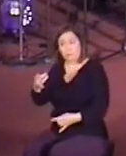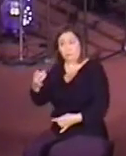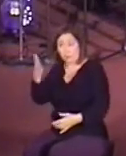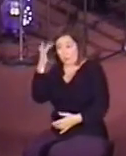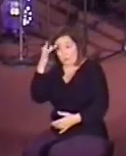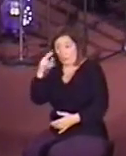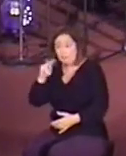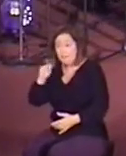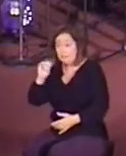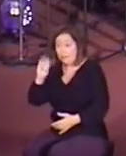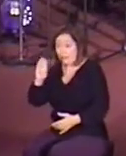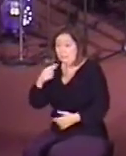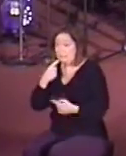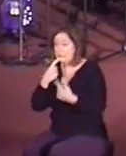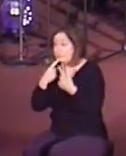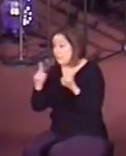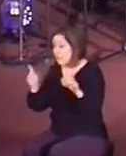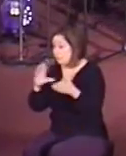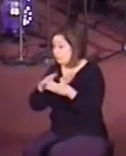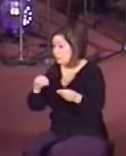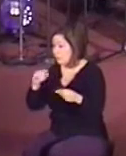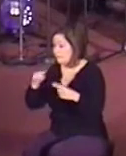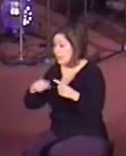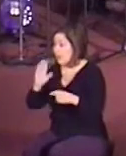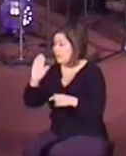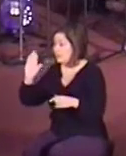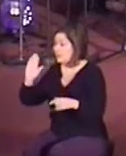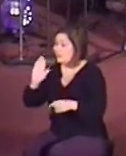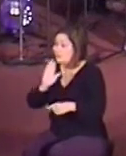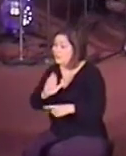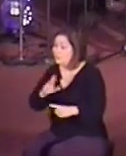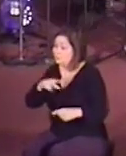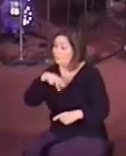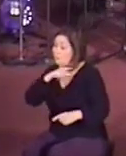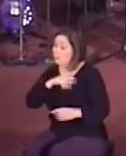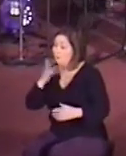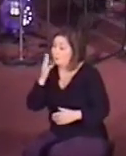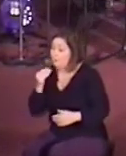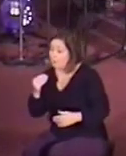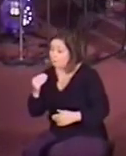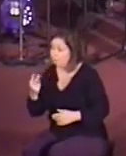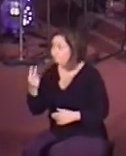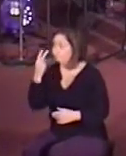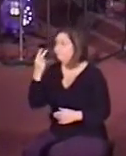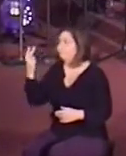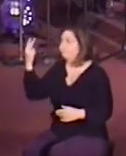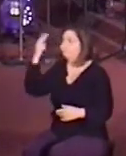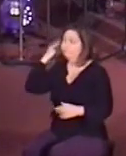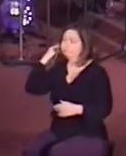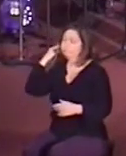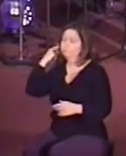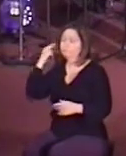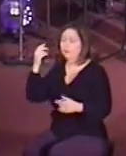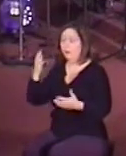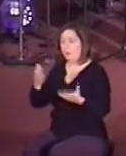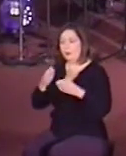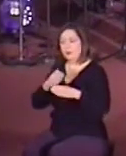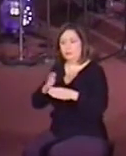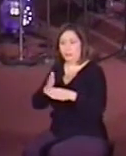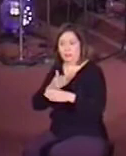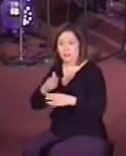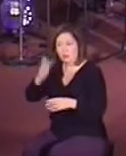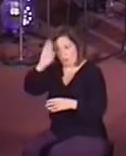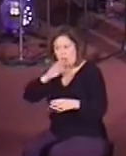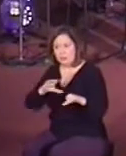because Nebuchadnezzar is telling us a story about his personal experience when he looked back in time, and he says, I want to share with you what